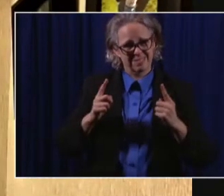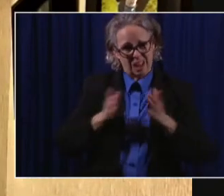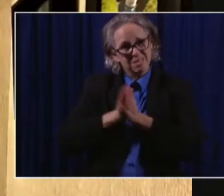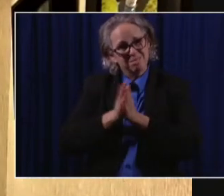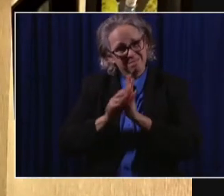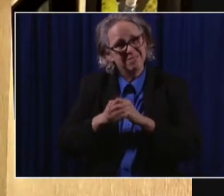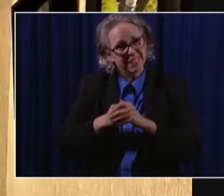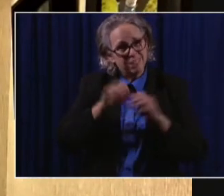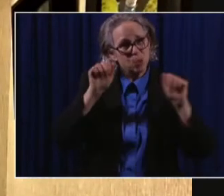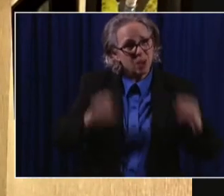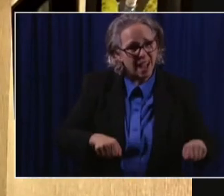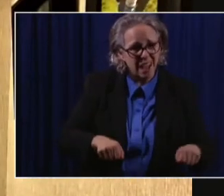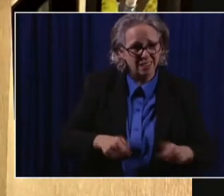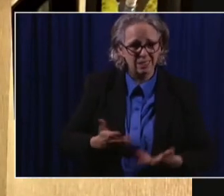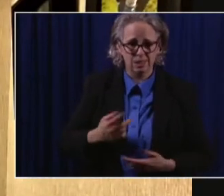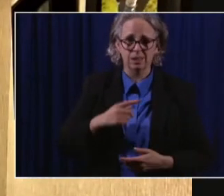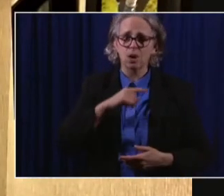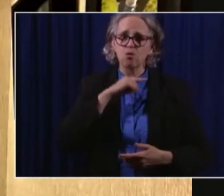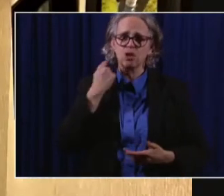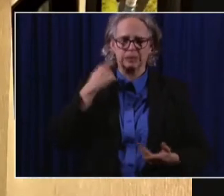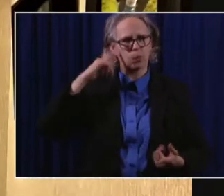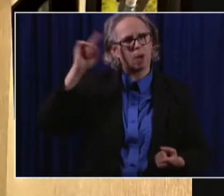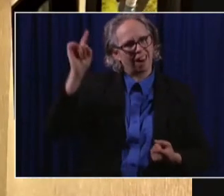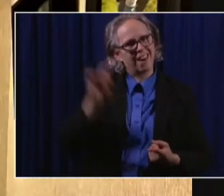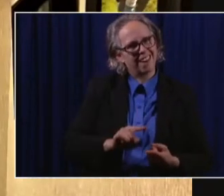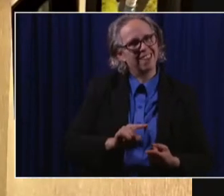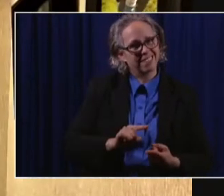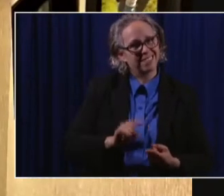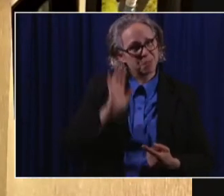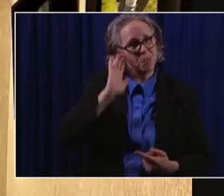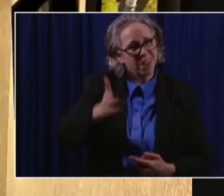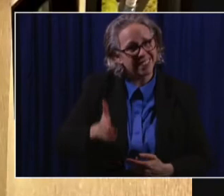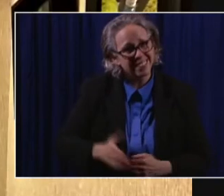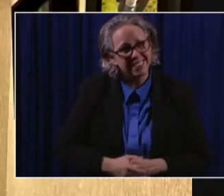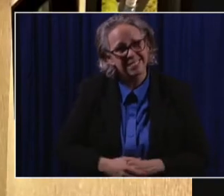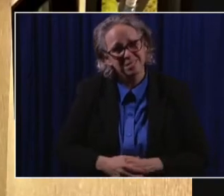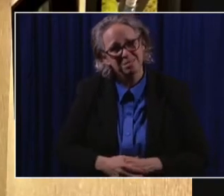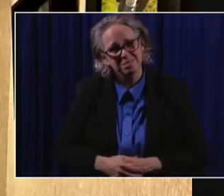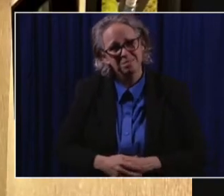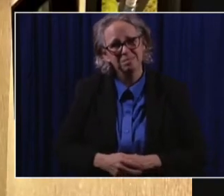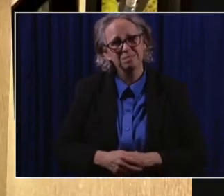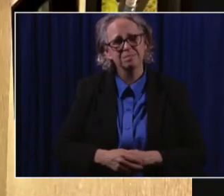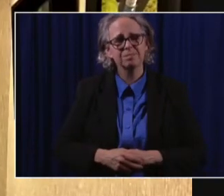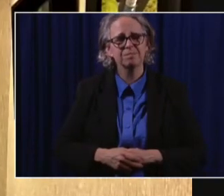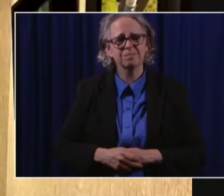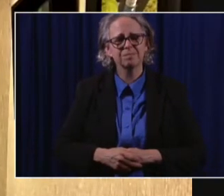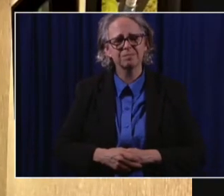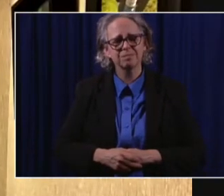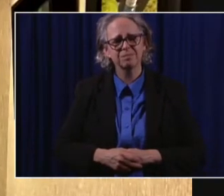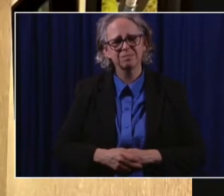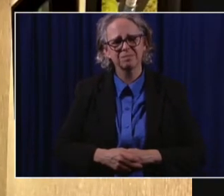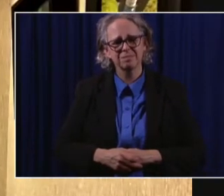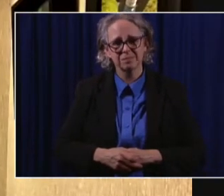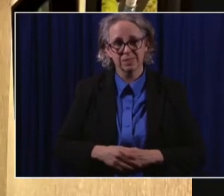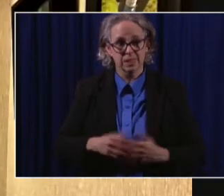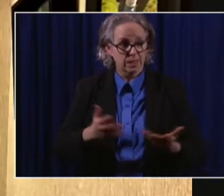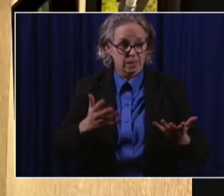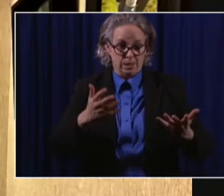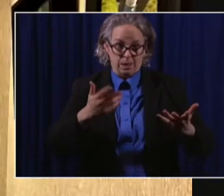really unlikely to get COVID-19 if you're wearing a mask, you're keeping your distance, and you spend as much time as possible with others